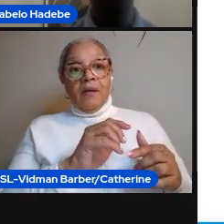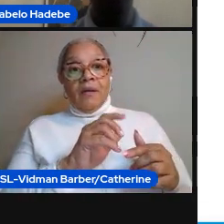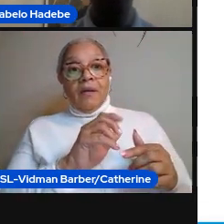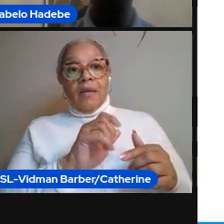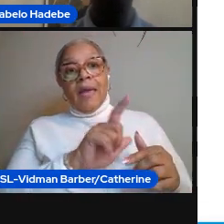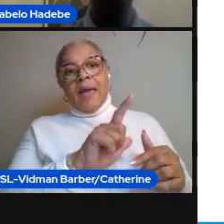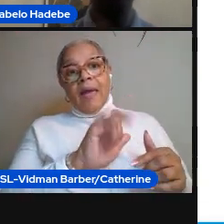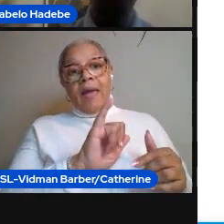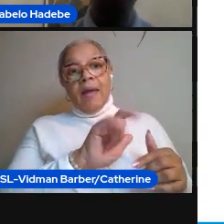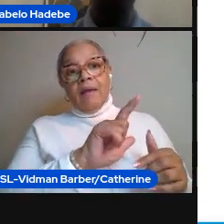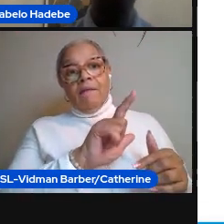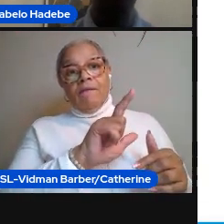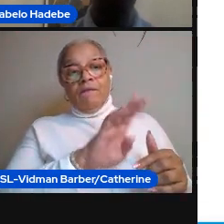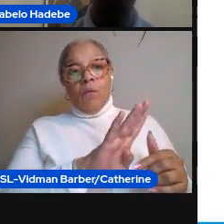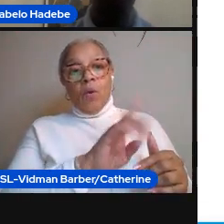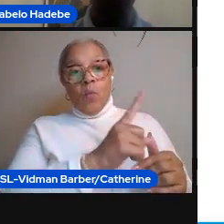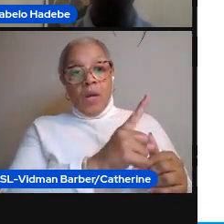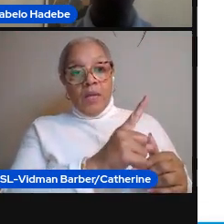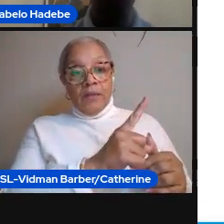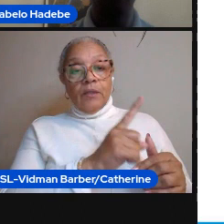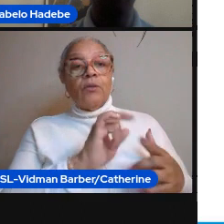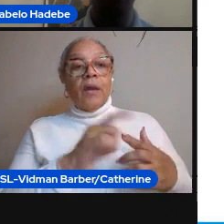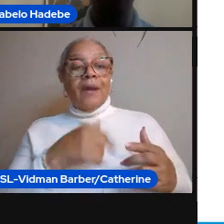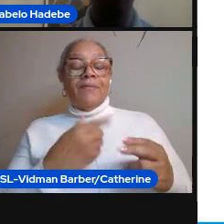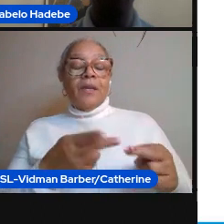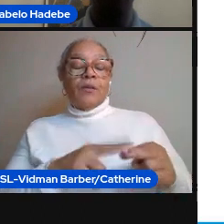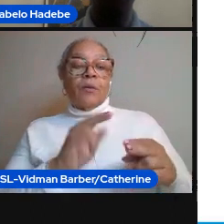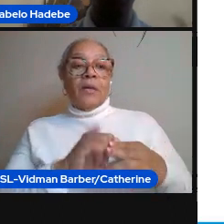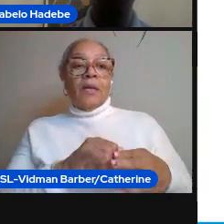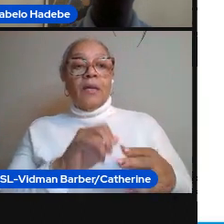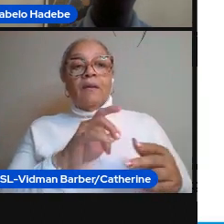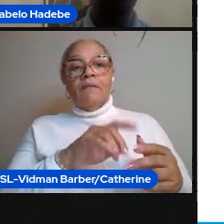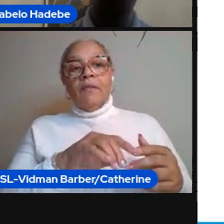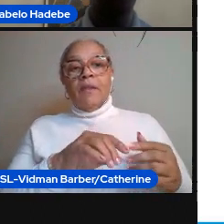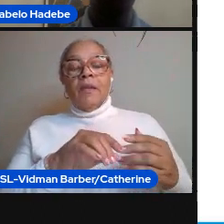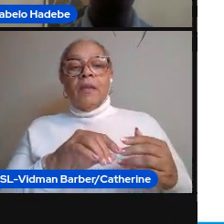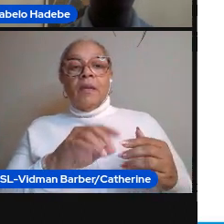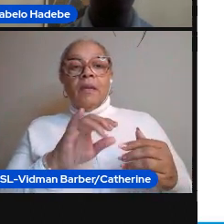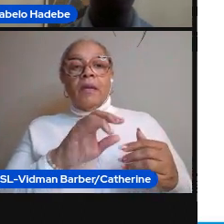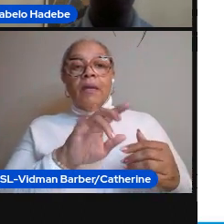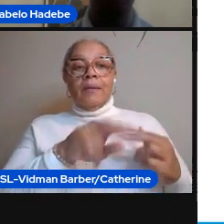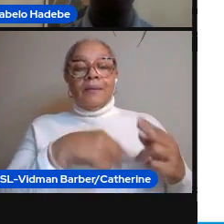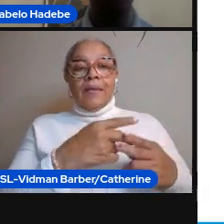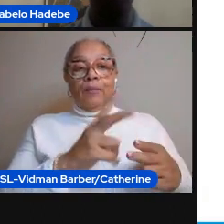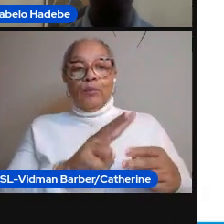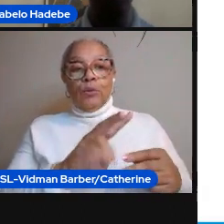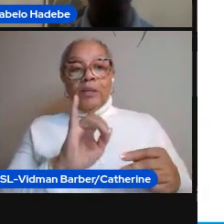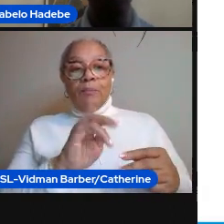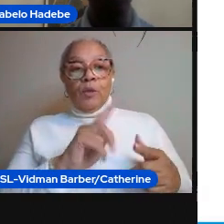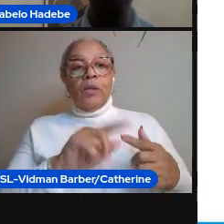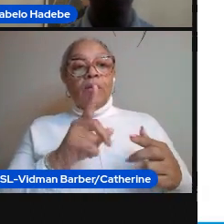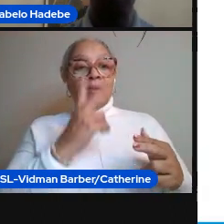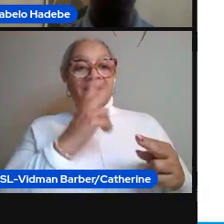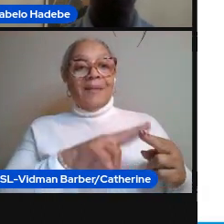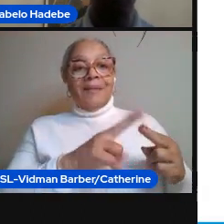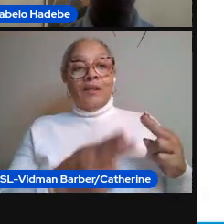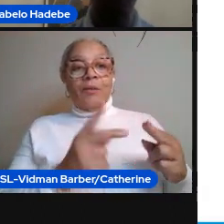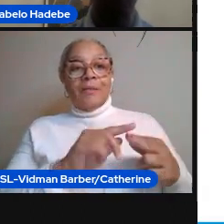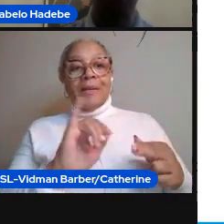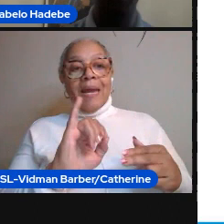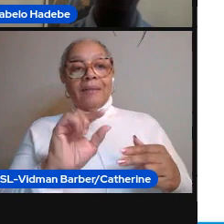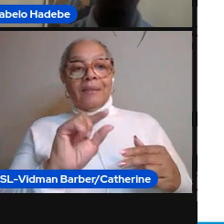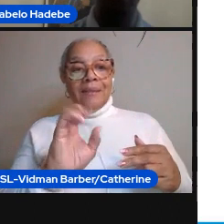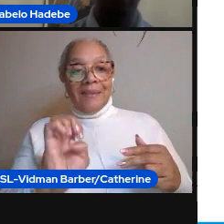L4R1, you get this increase in Th2 immunity, although you do see a decrease in IgE and